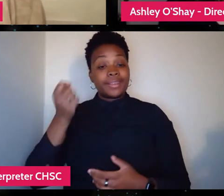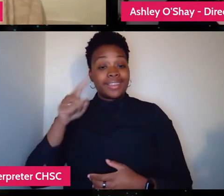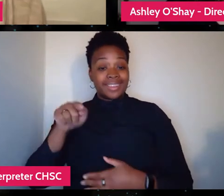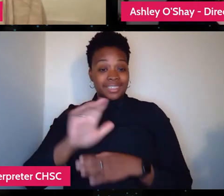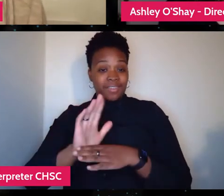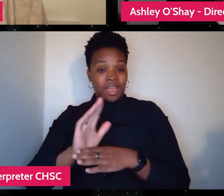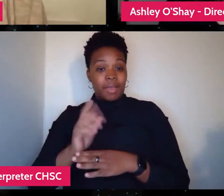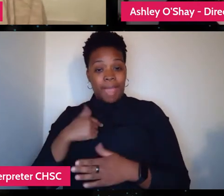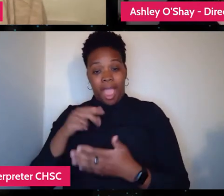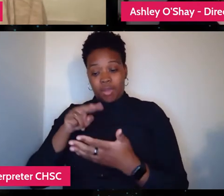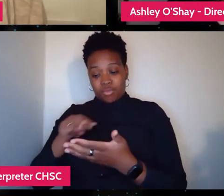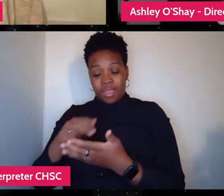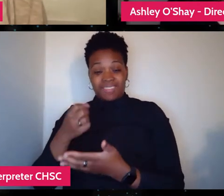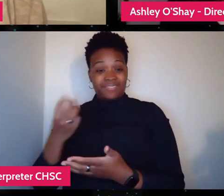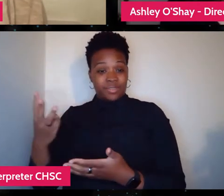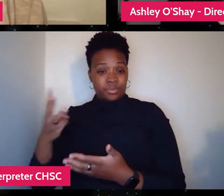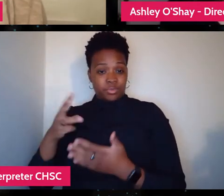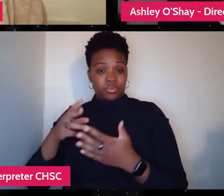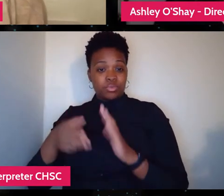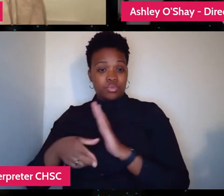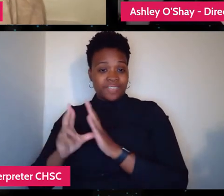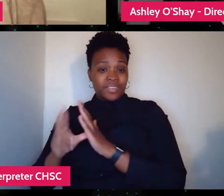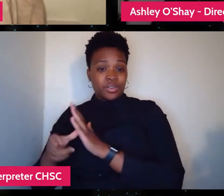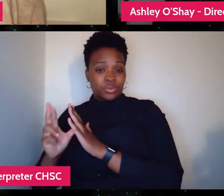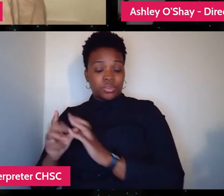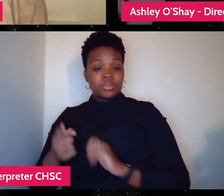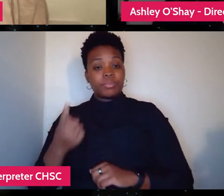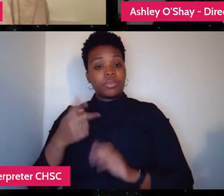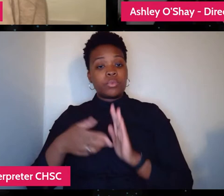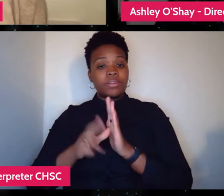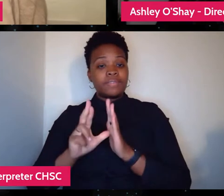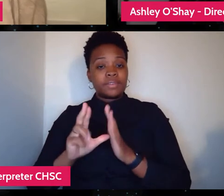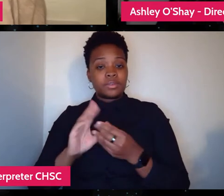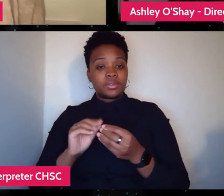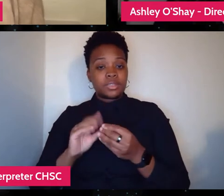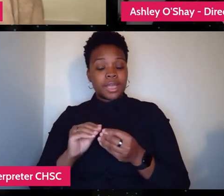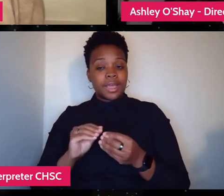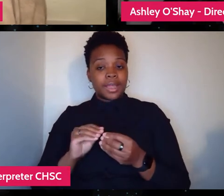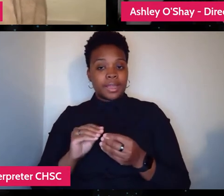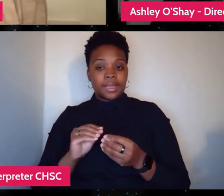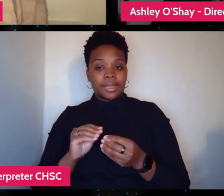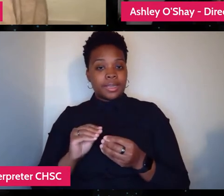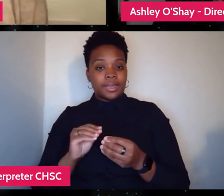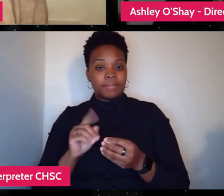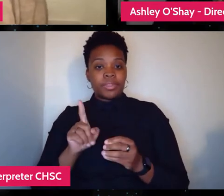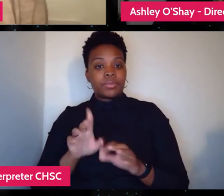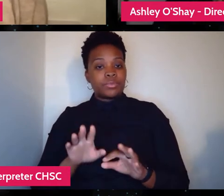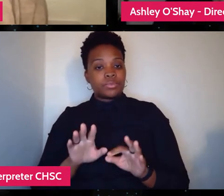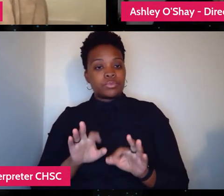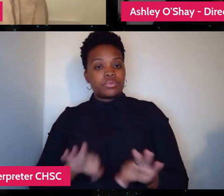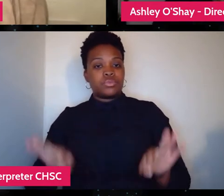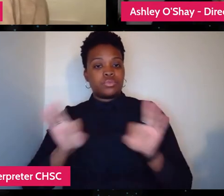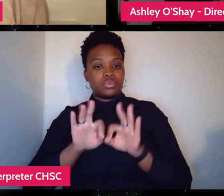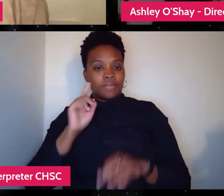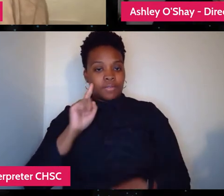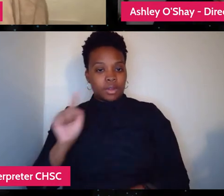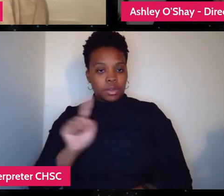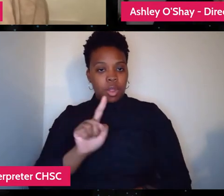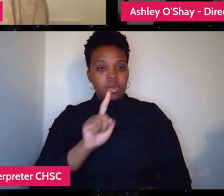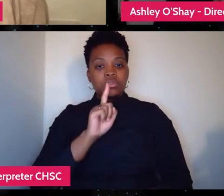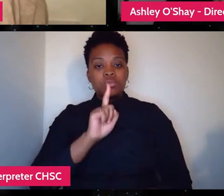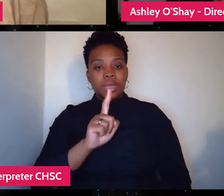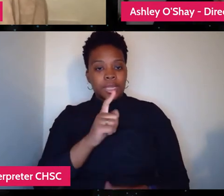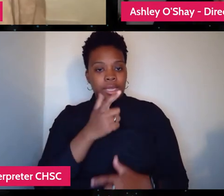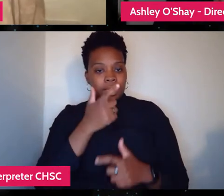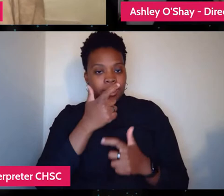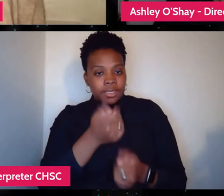few reviews, and one of the reviews I read said that it was crucial for those who are really interested in